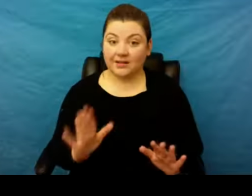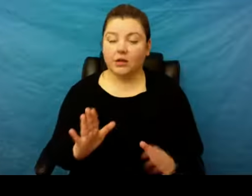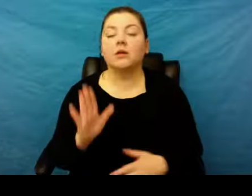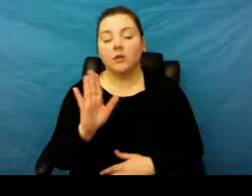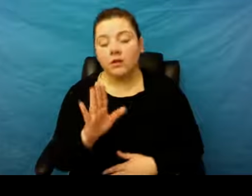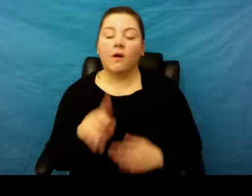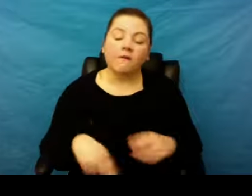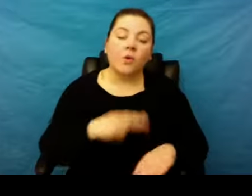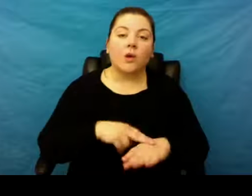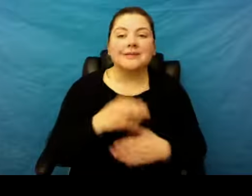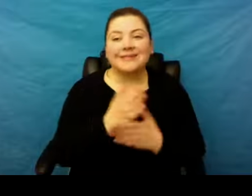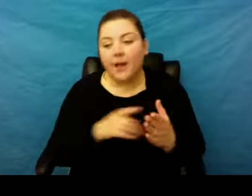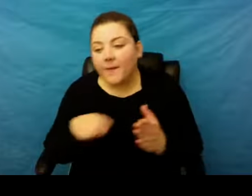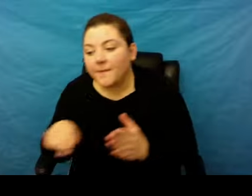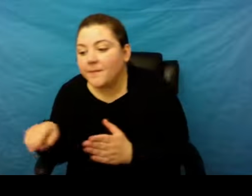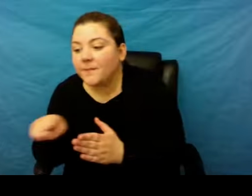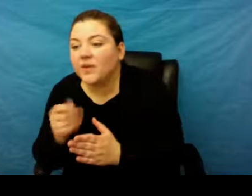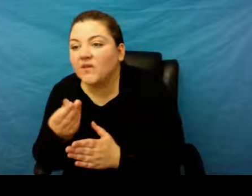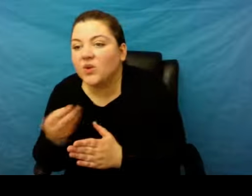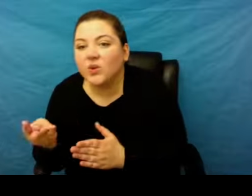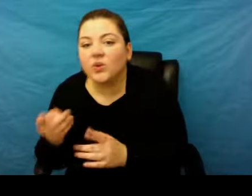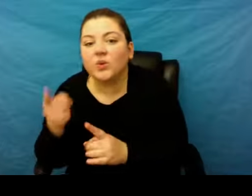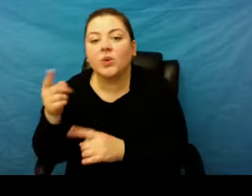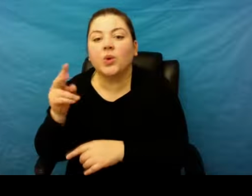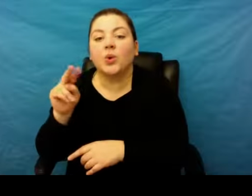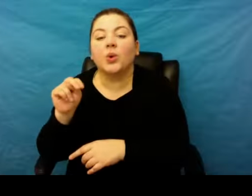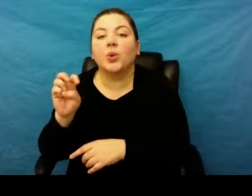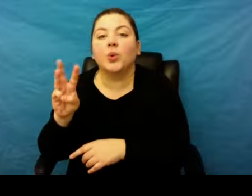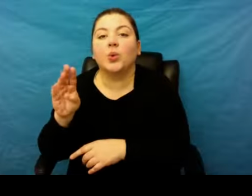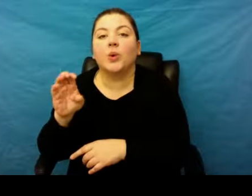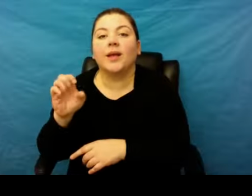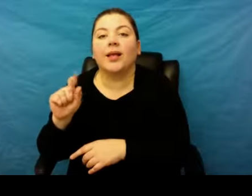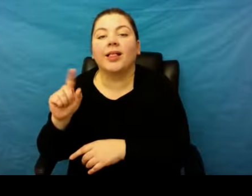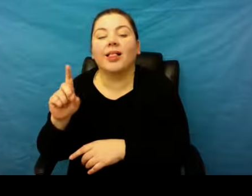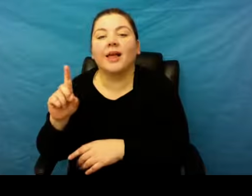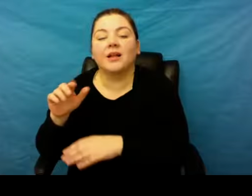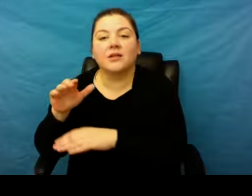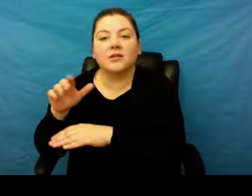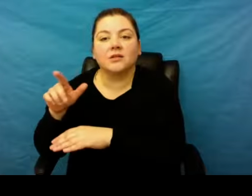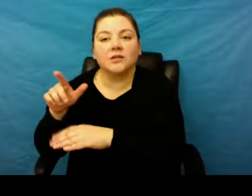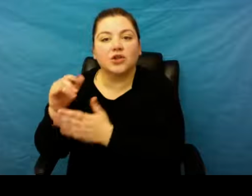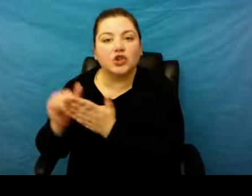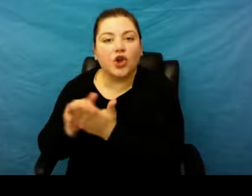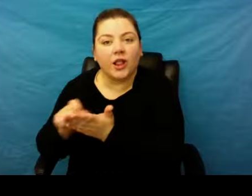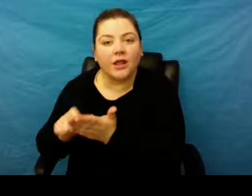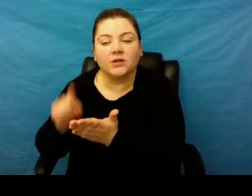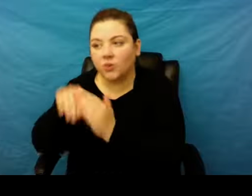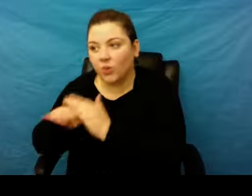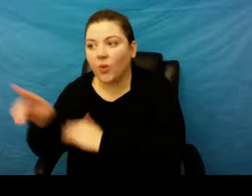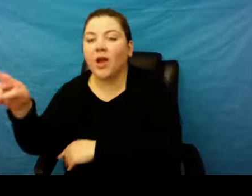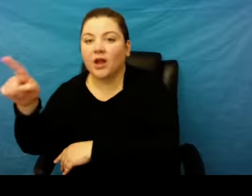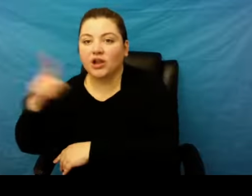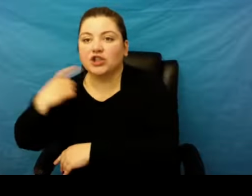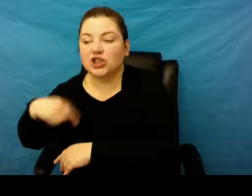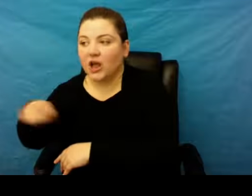exceptions. You know, there's a recent New England Journal article where they went into a hospital in Wuhan, China, a pediatric hospital, and in the